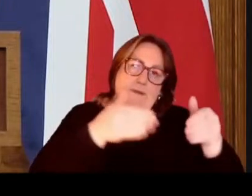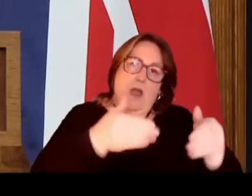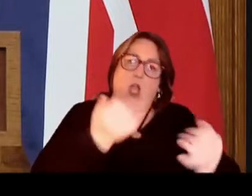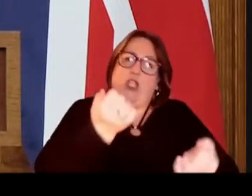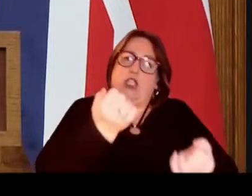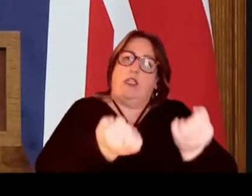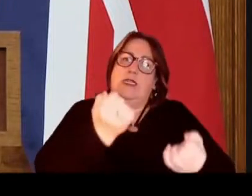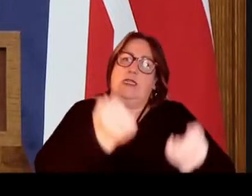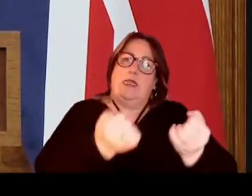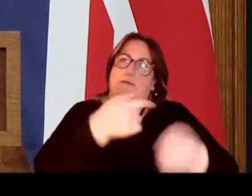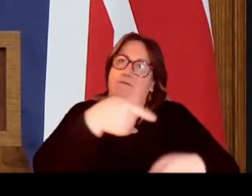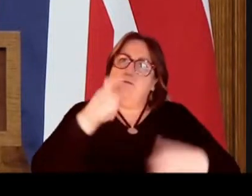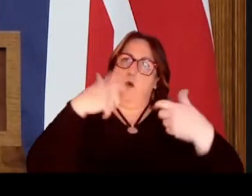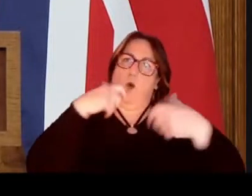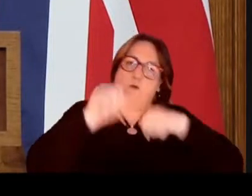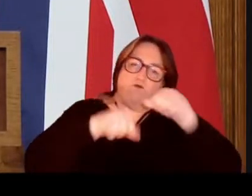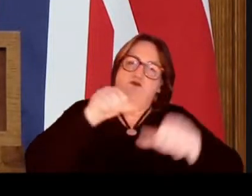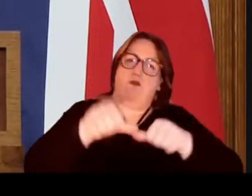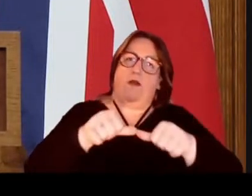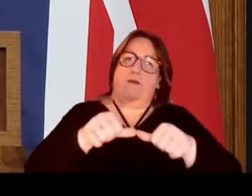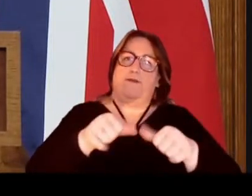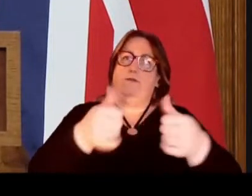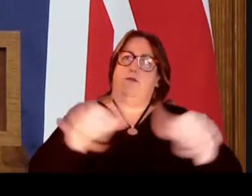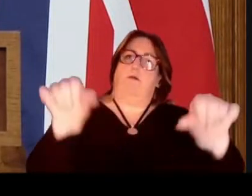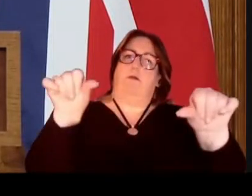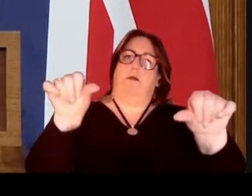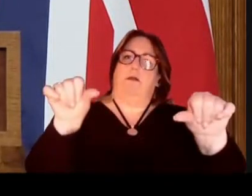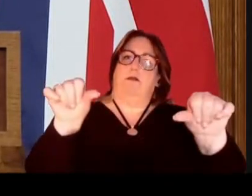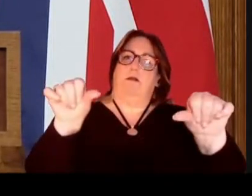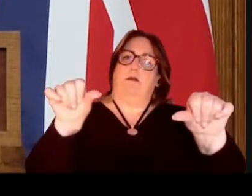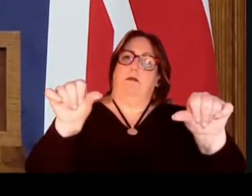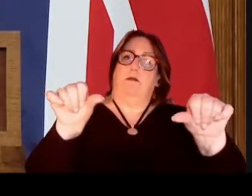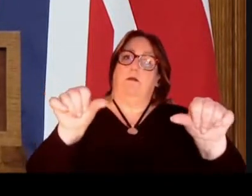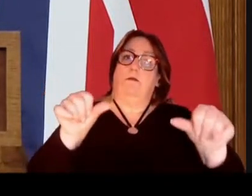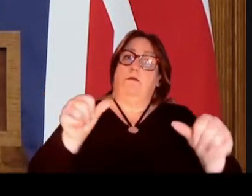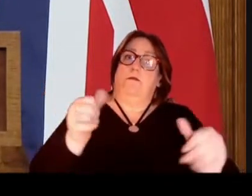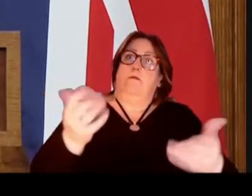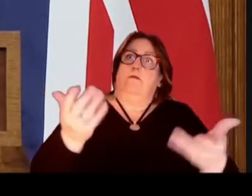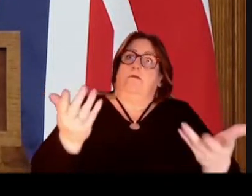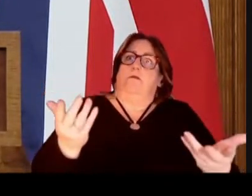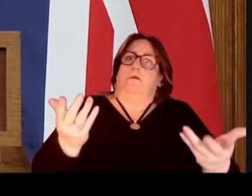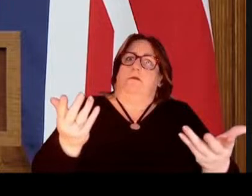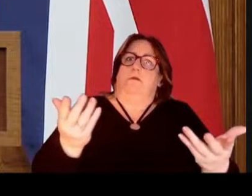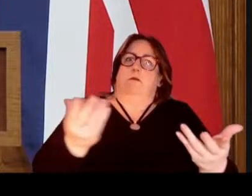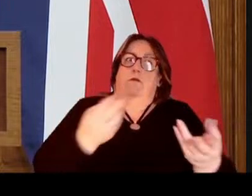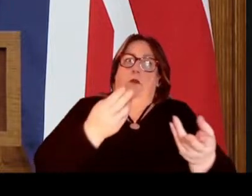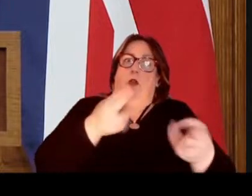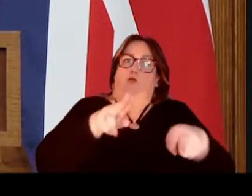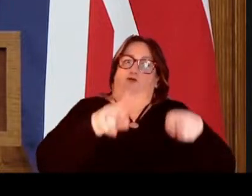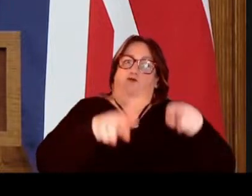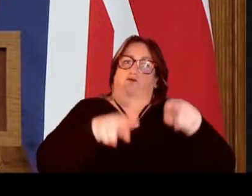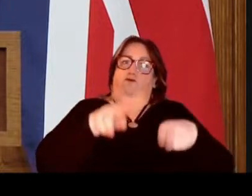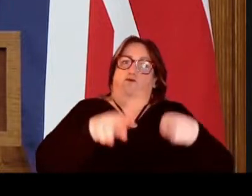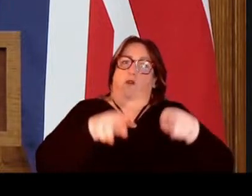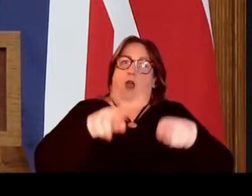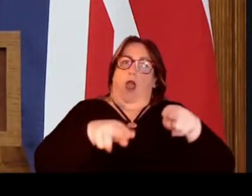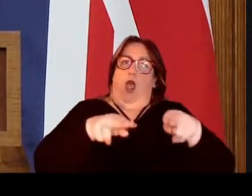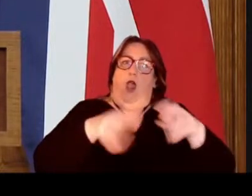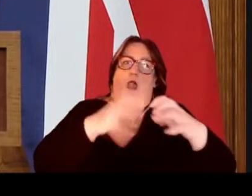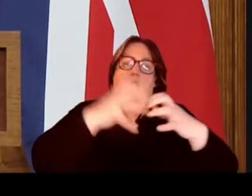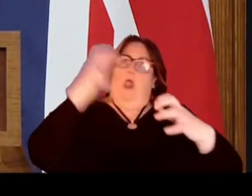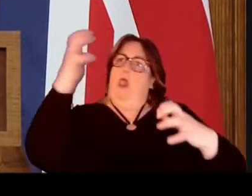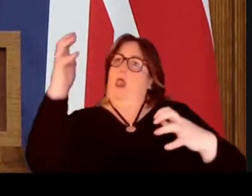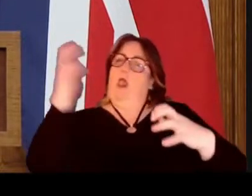If this trial had collapsed because I or anyone else had revealed crucial